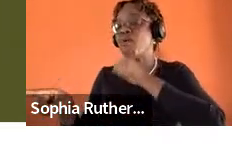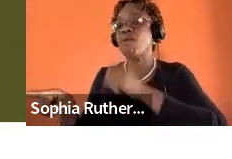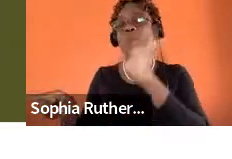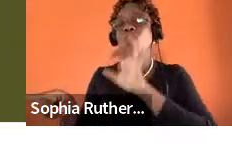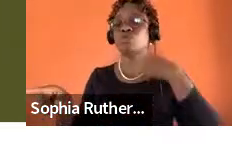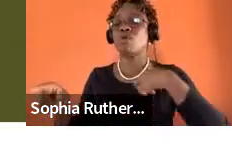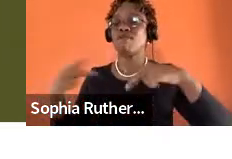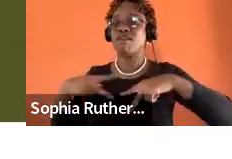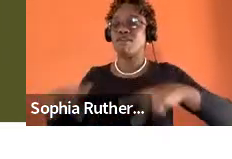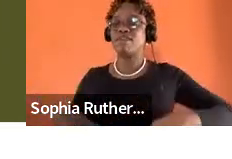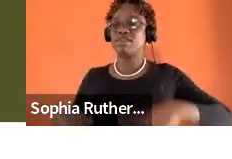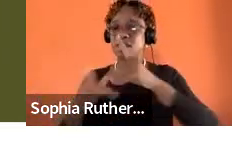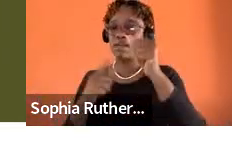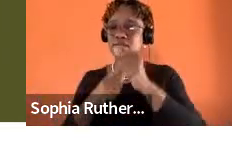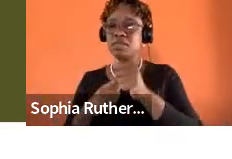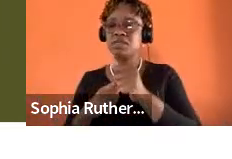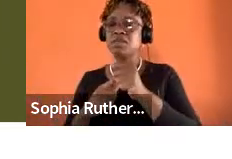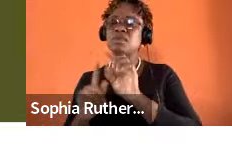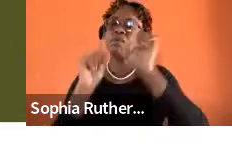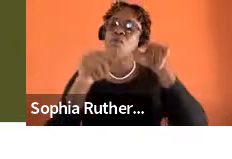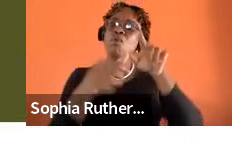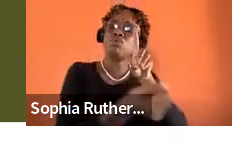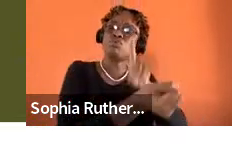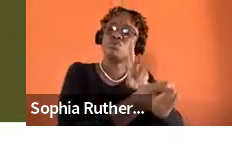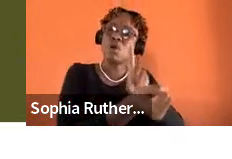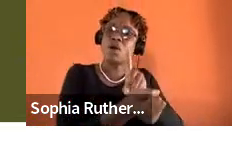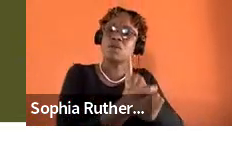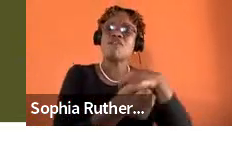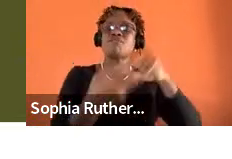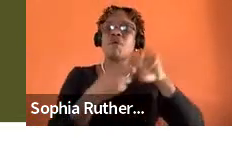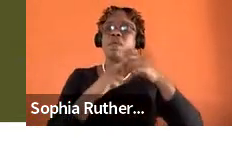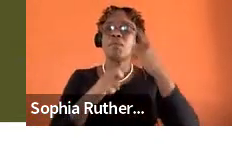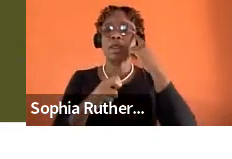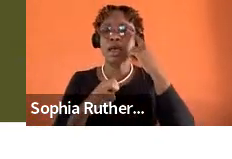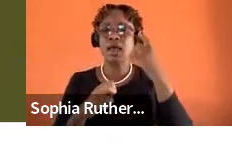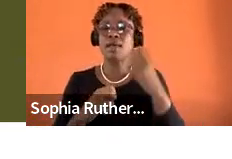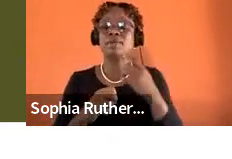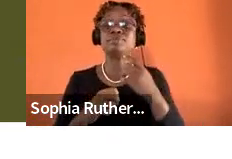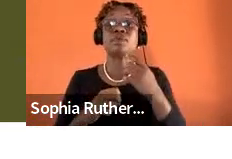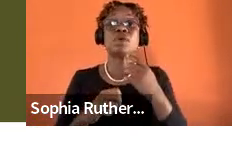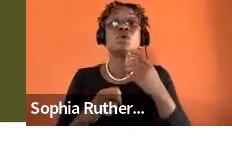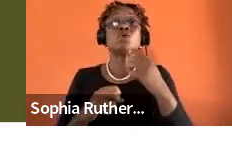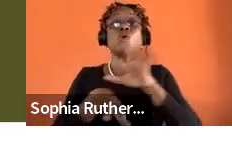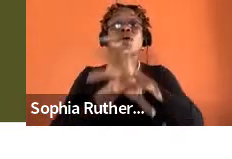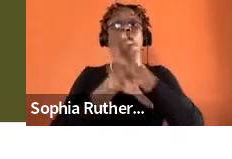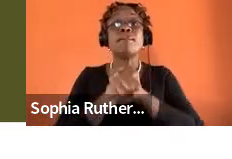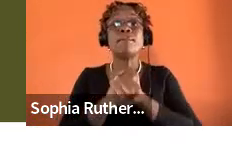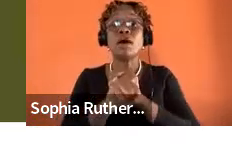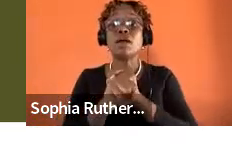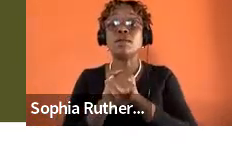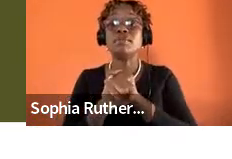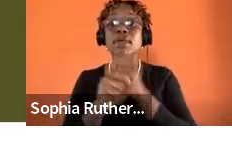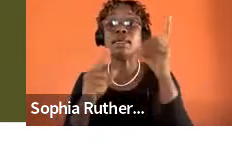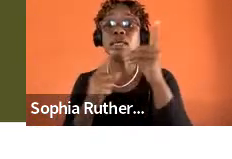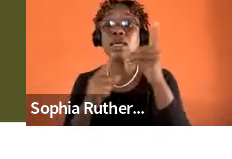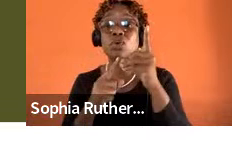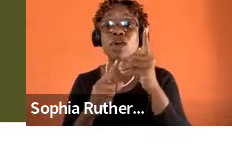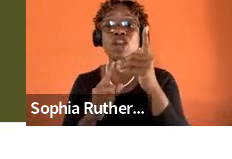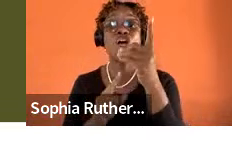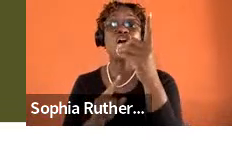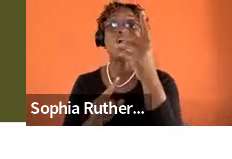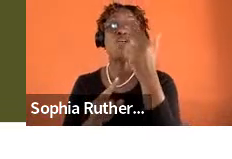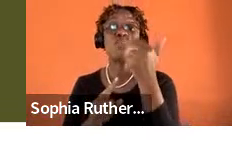and he presented an eye issue to the doctor, and his return appointment date was 13 months ahead,